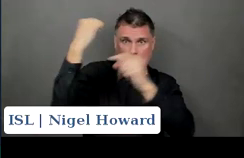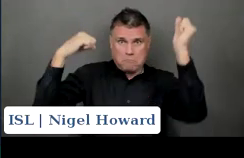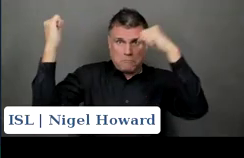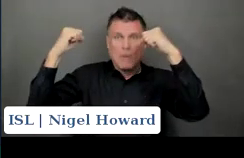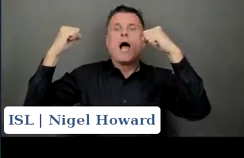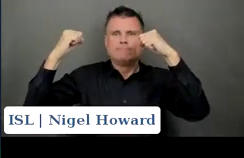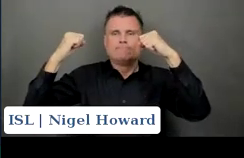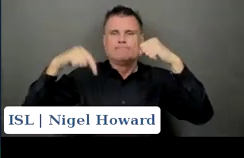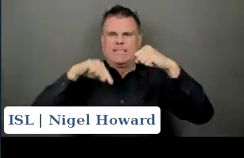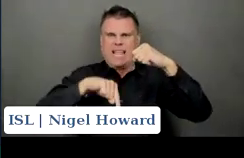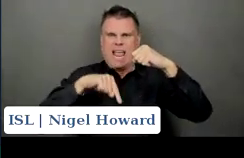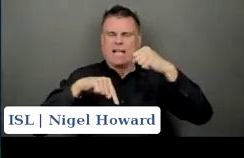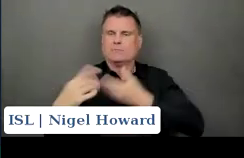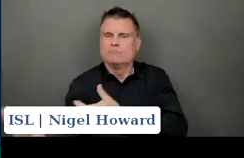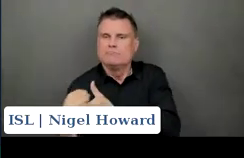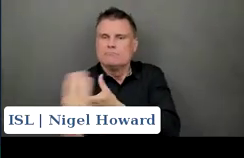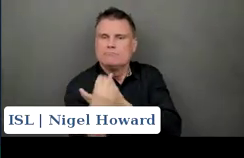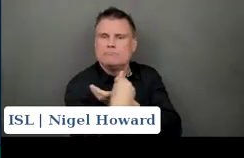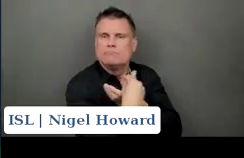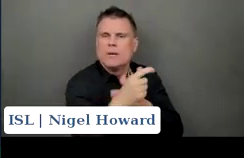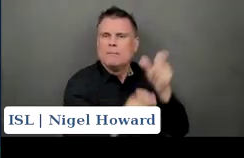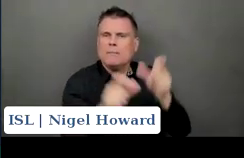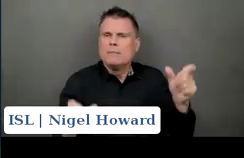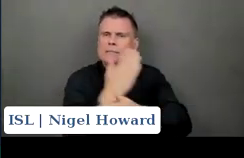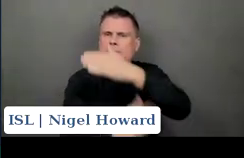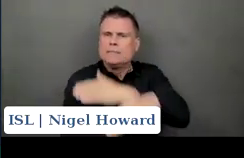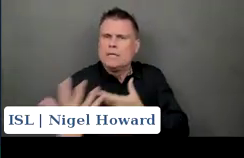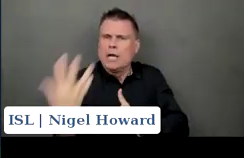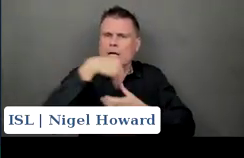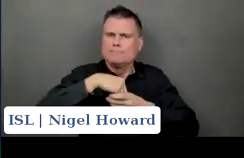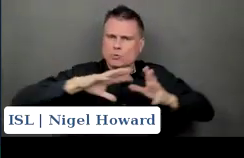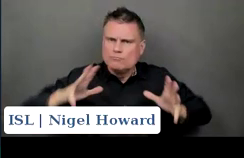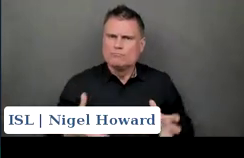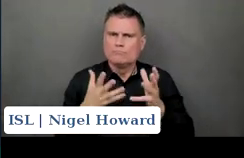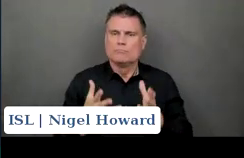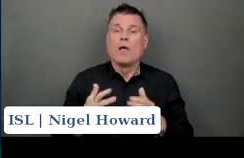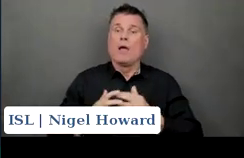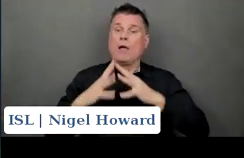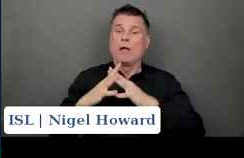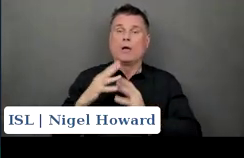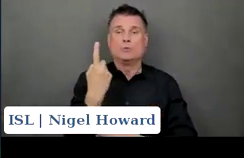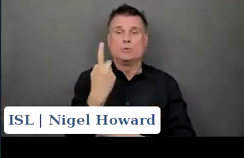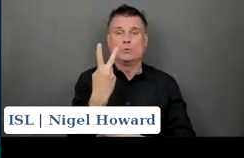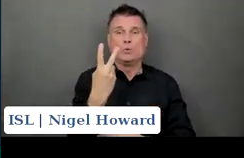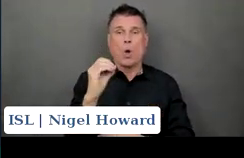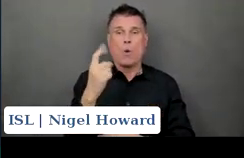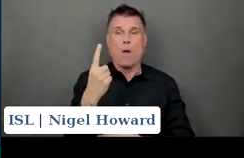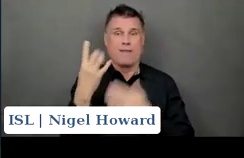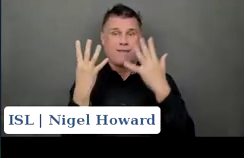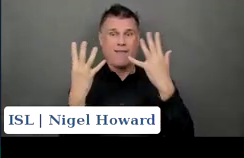Disabilities, which was adopted in 2019. After it was adopted, a broad coalition